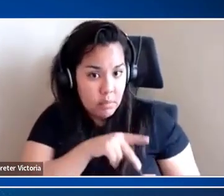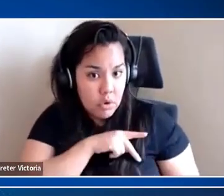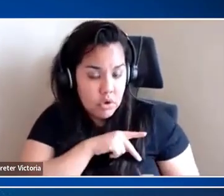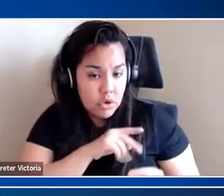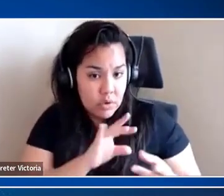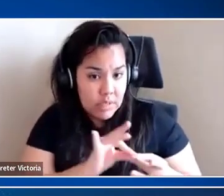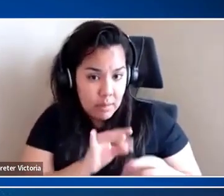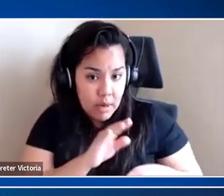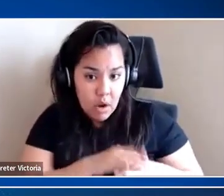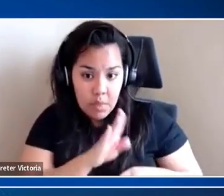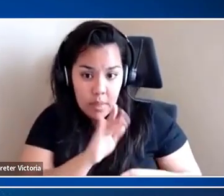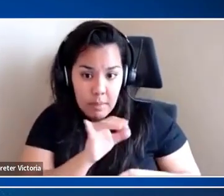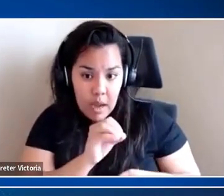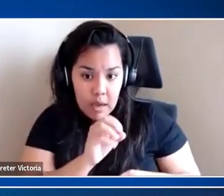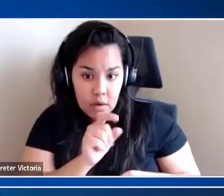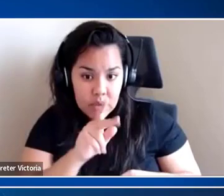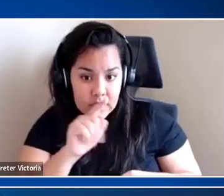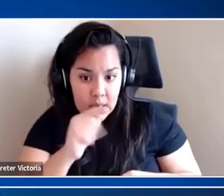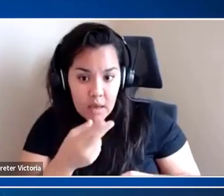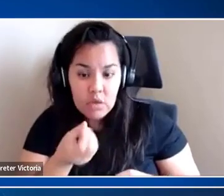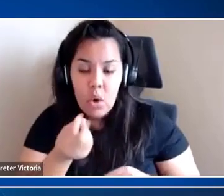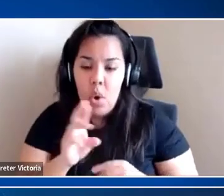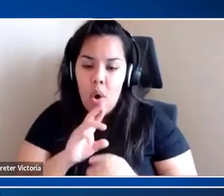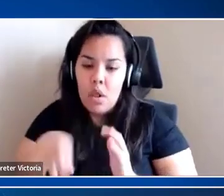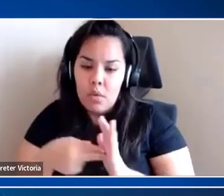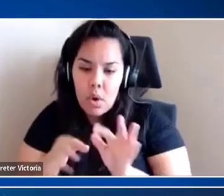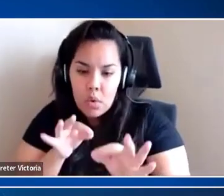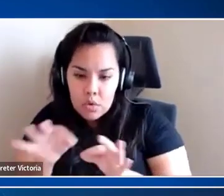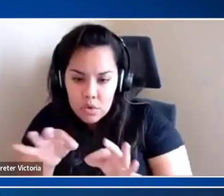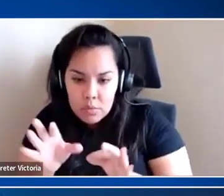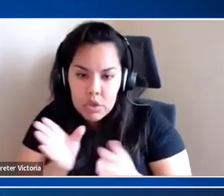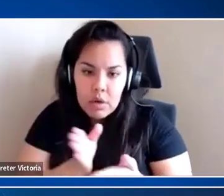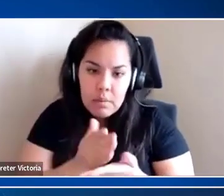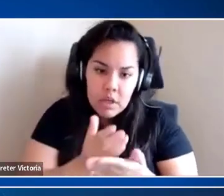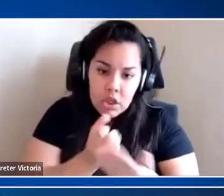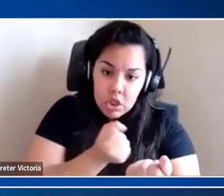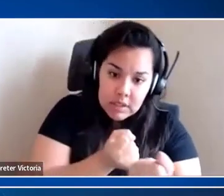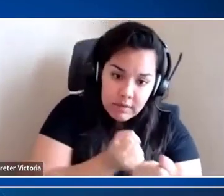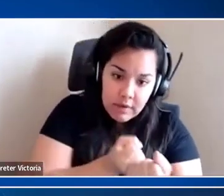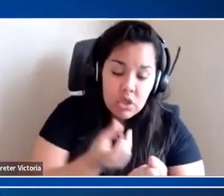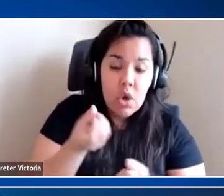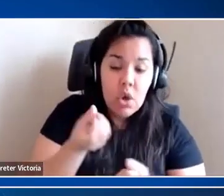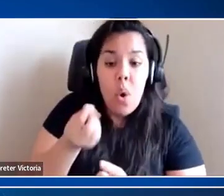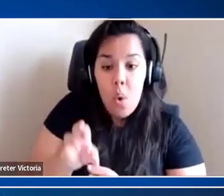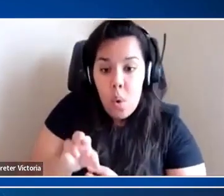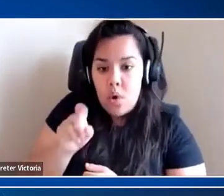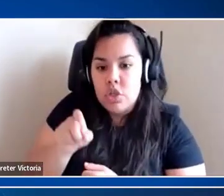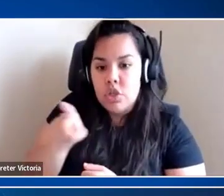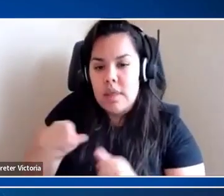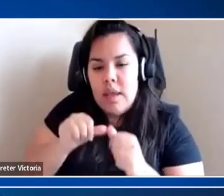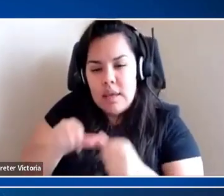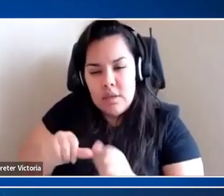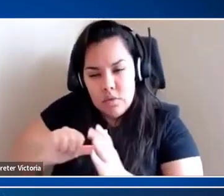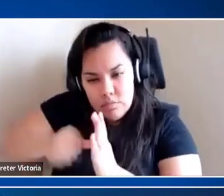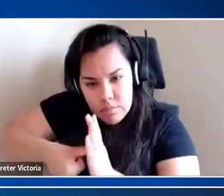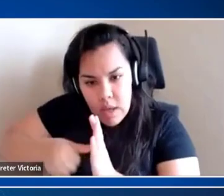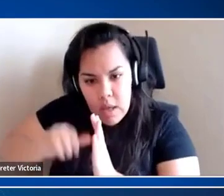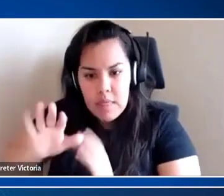biosketch or the role description in the budget justification, or should they continue to stress their expertise and